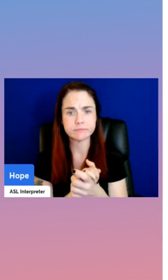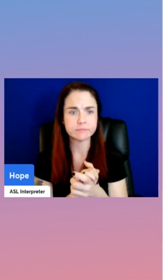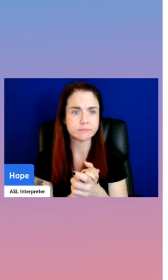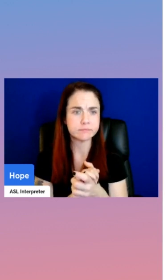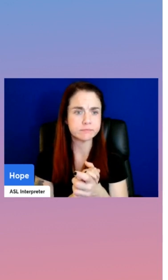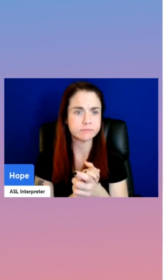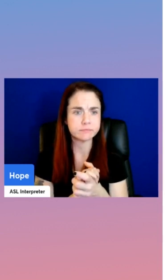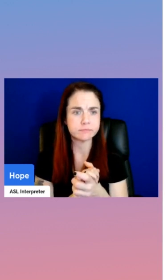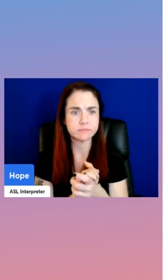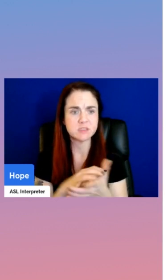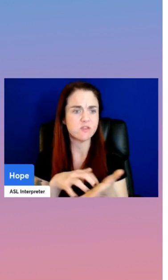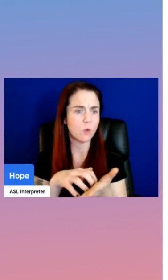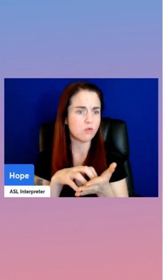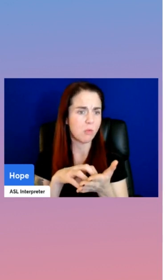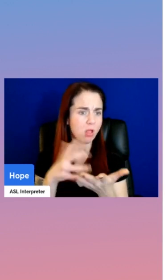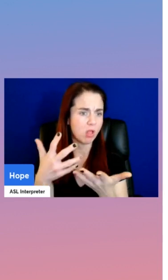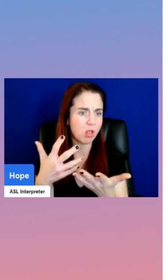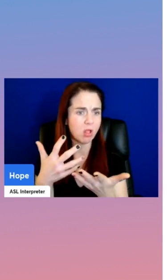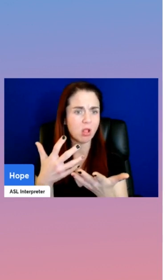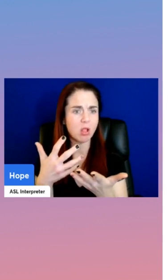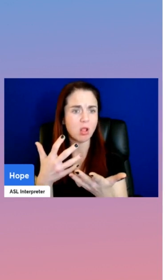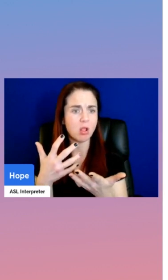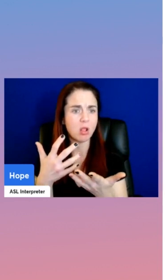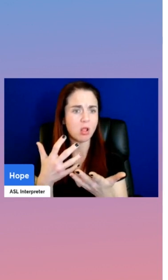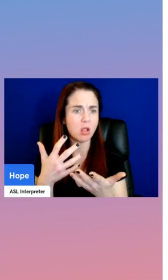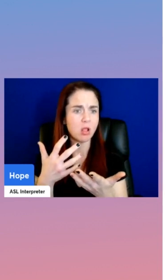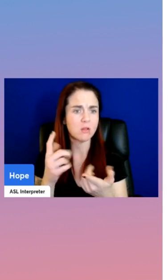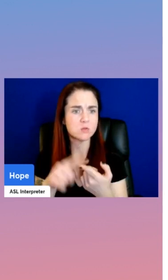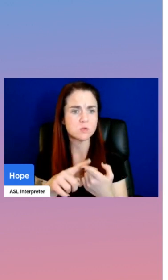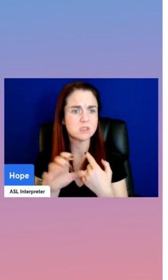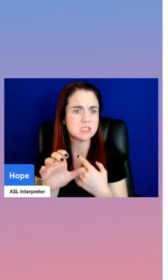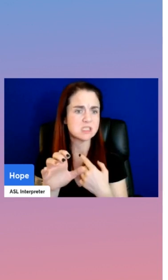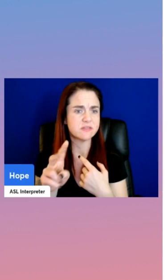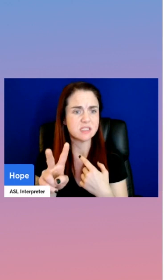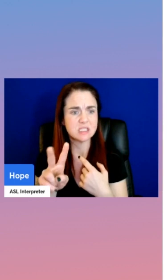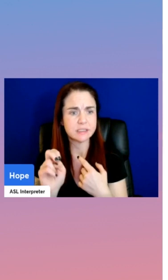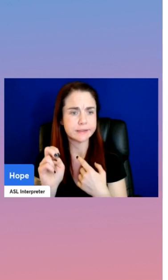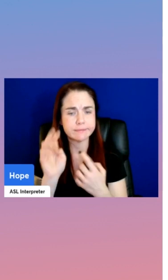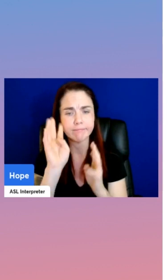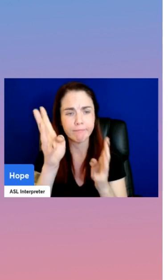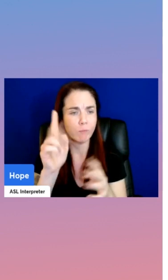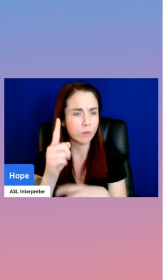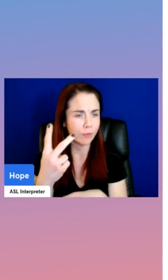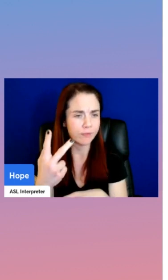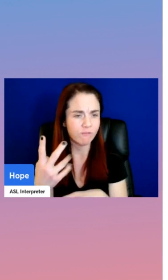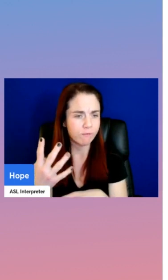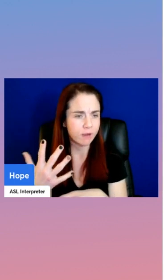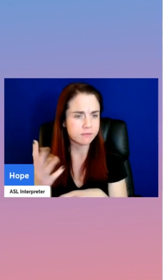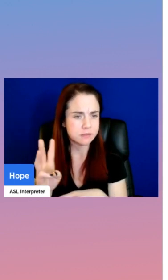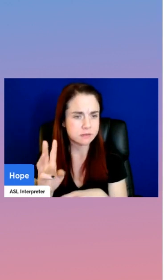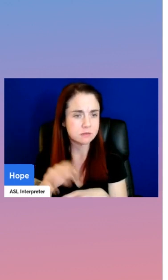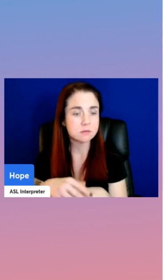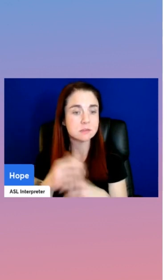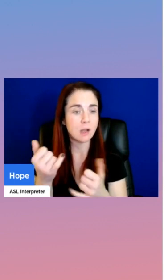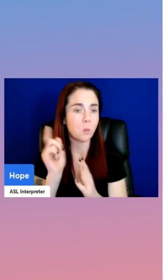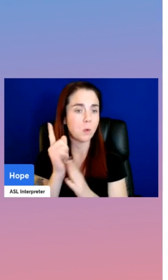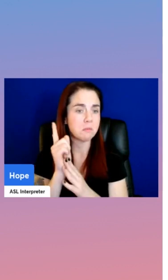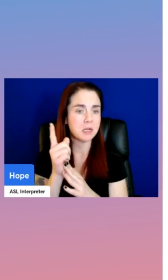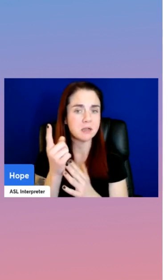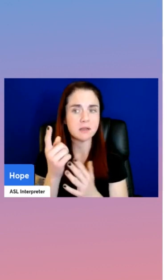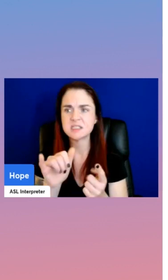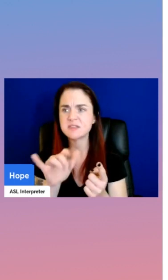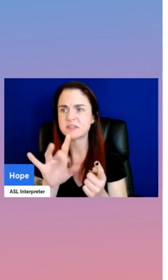vulnerable to CVE 1, 2, 3, 4, 5, 6. And here, let's say, for example, in 1 minute, which is